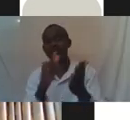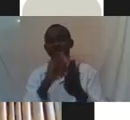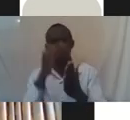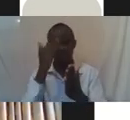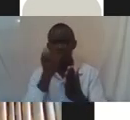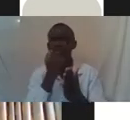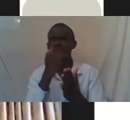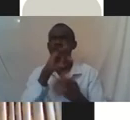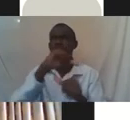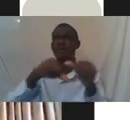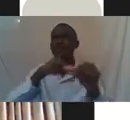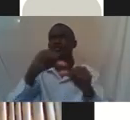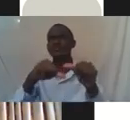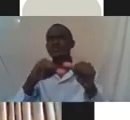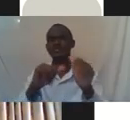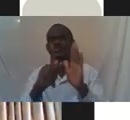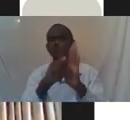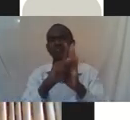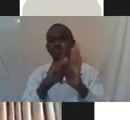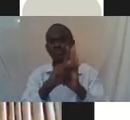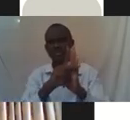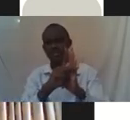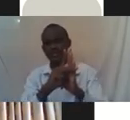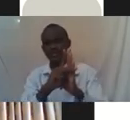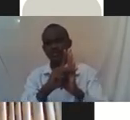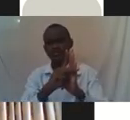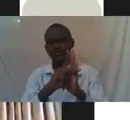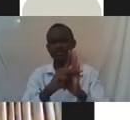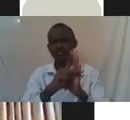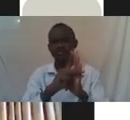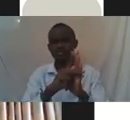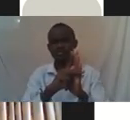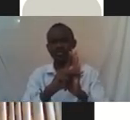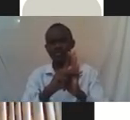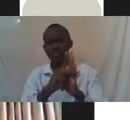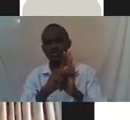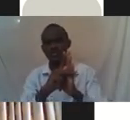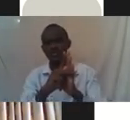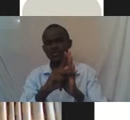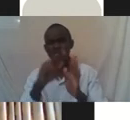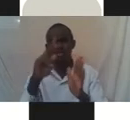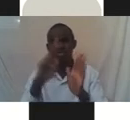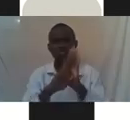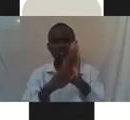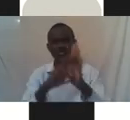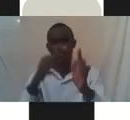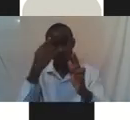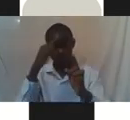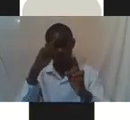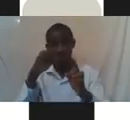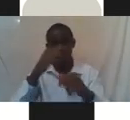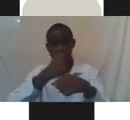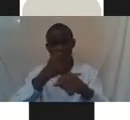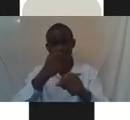call policy principles, or principles for formulation of public policy. And I said